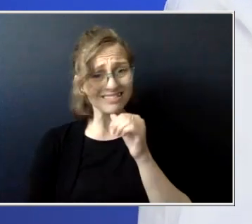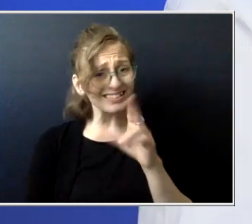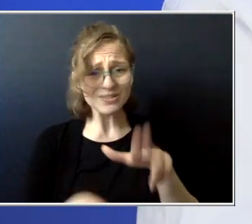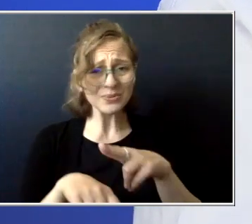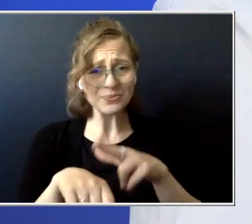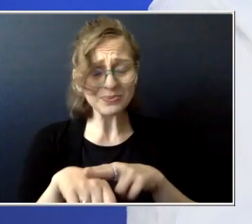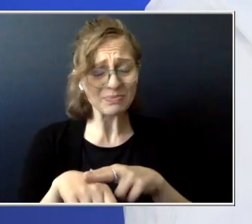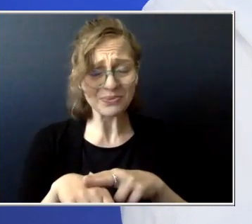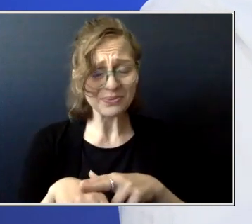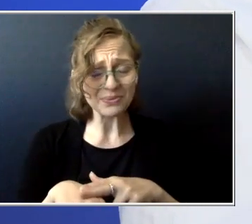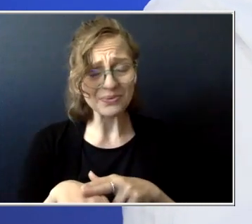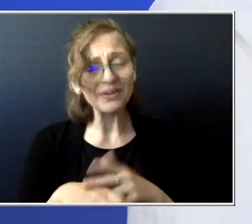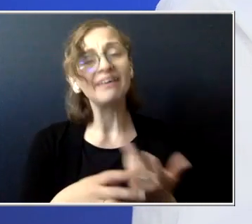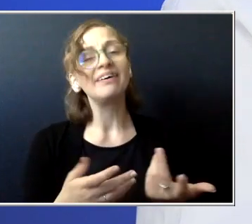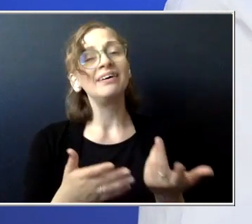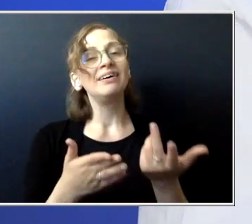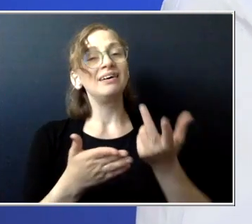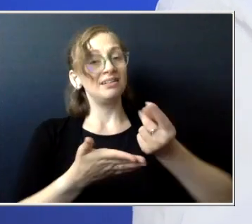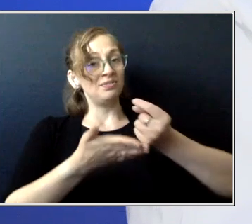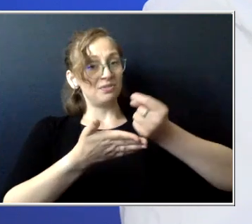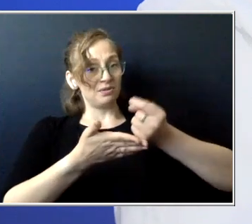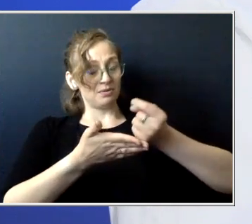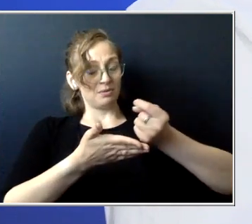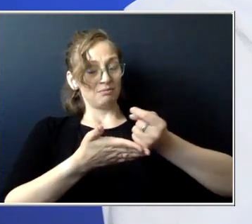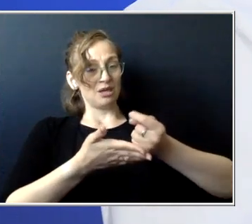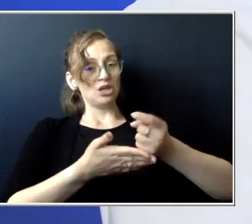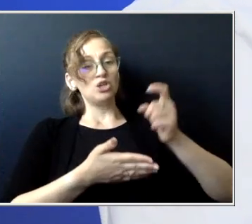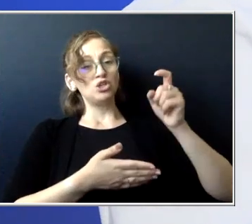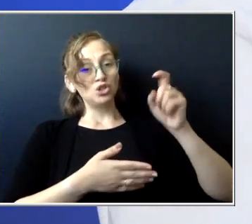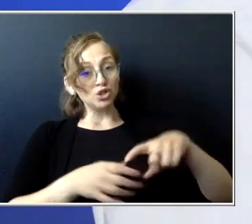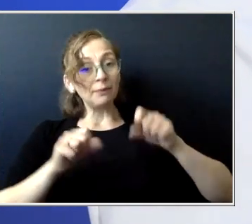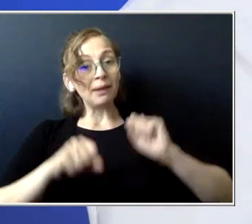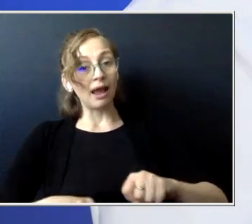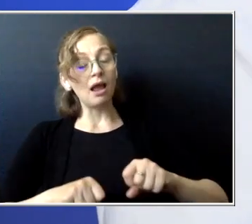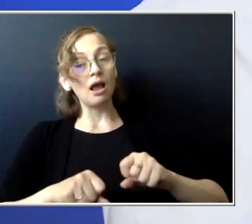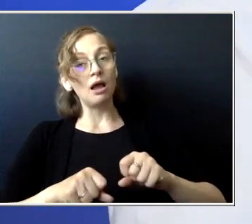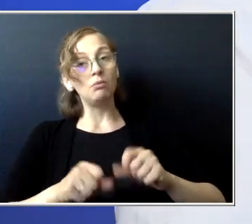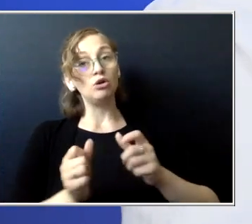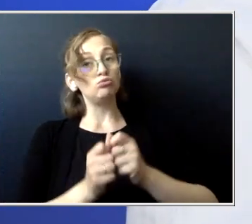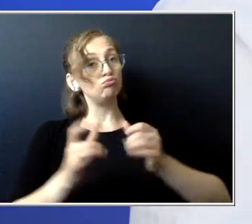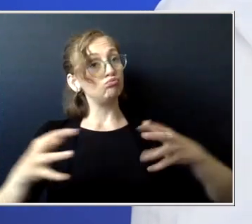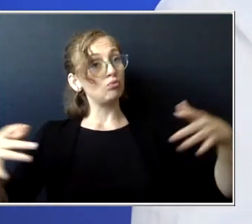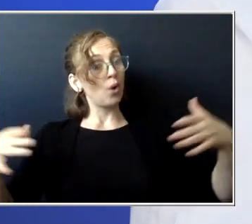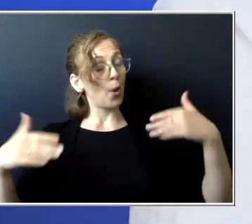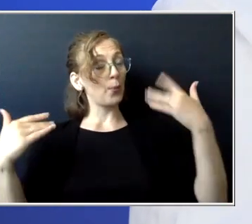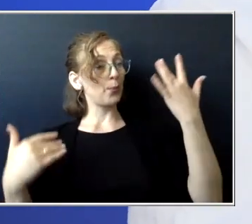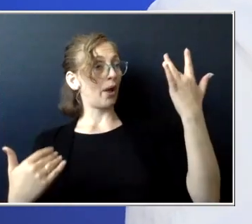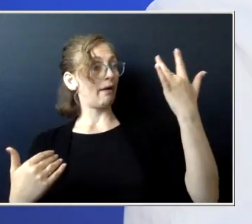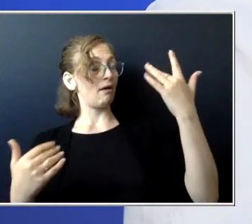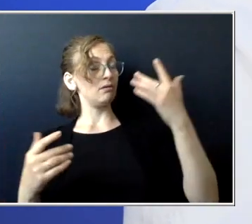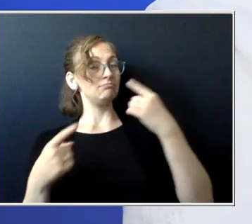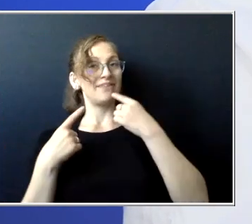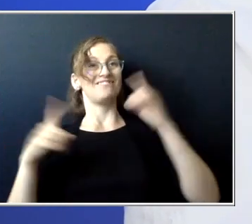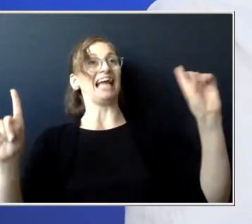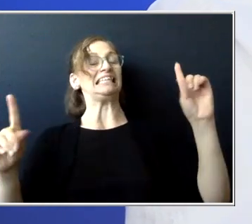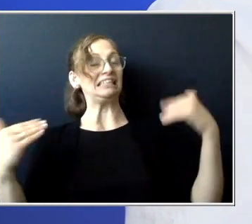the therapy should be able to grow because it is extremely effective, but people need to be aware of the symptoms and